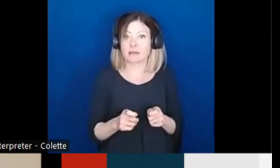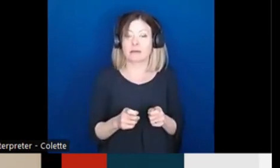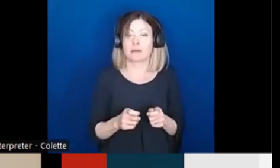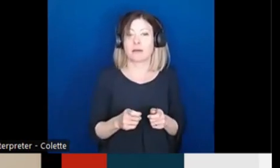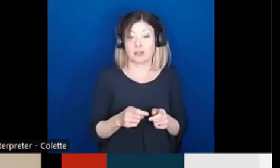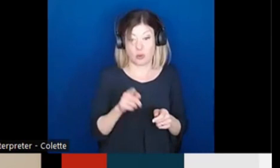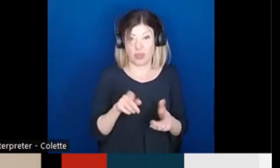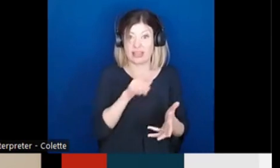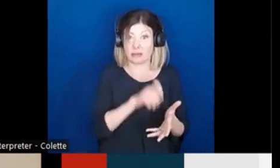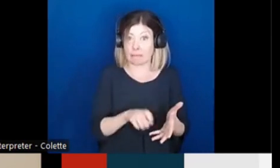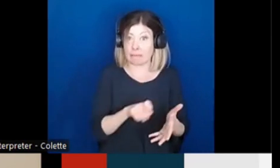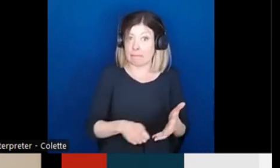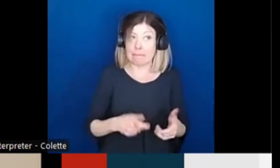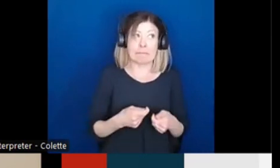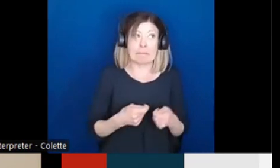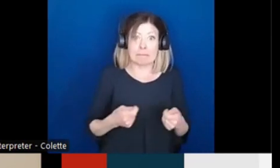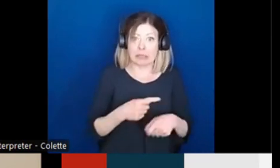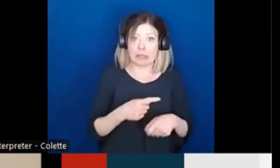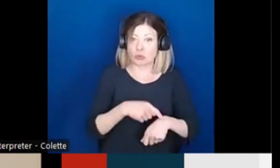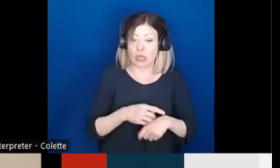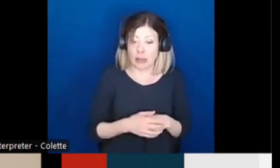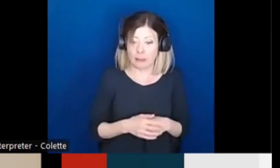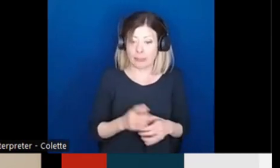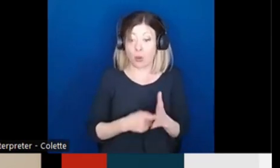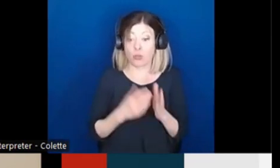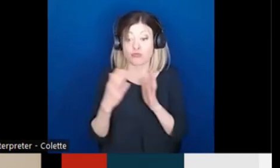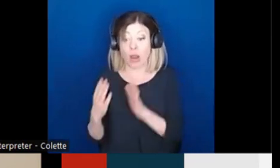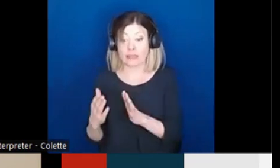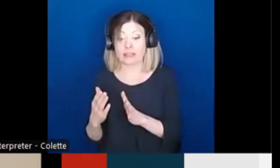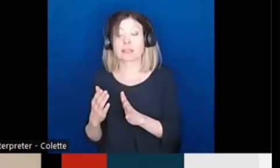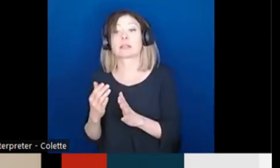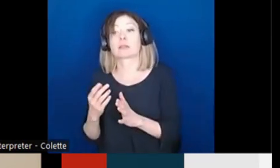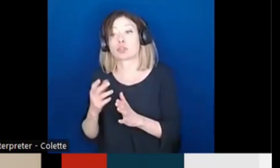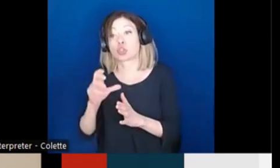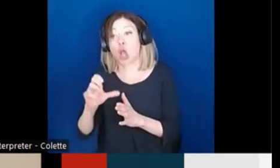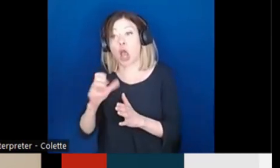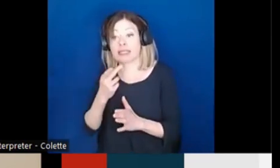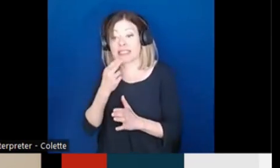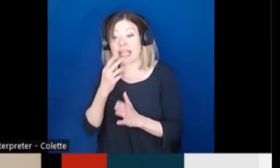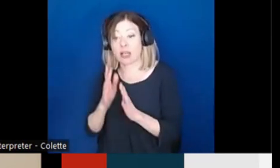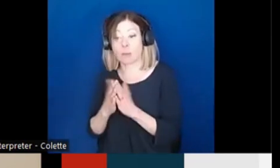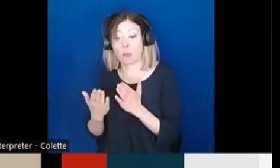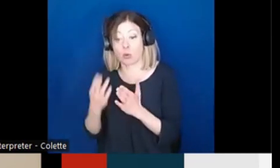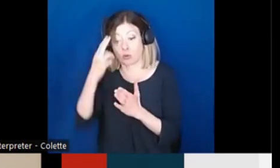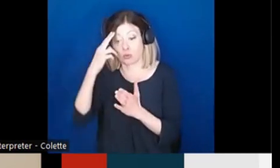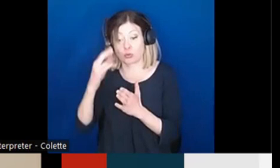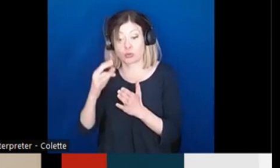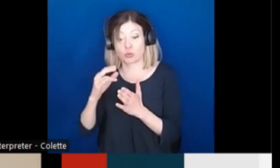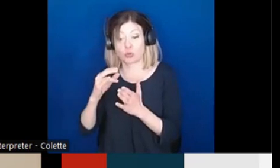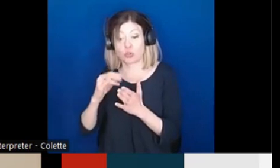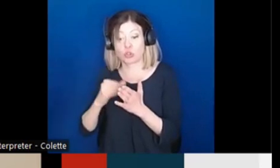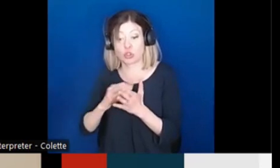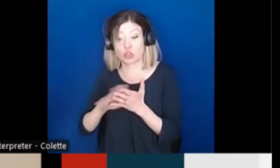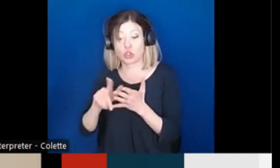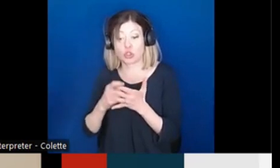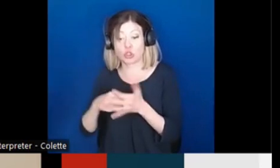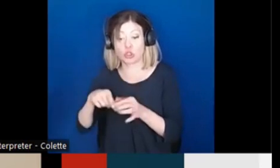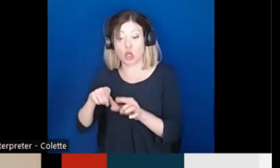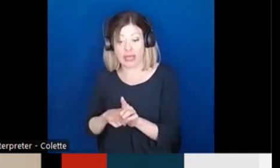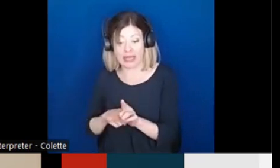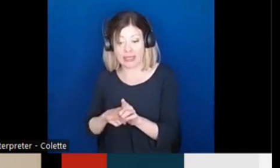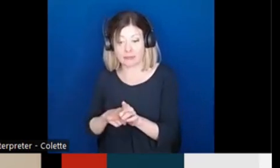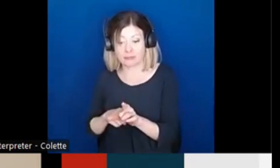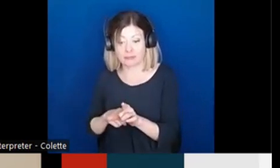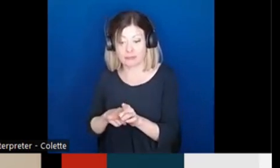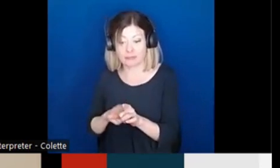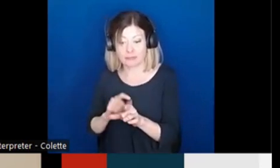consuming. On the right, you've got Charlotte's second book, Shirley. Again, there's by Currer Bell, author of Jane Eyre. It was with Shirley